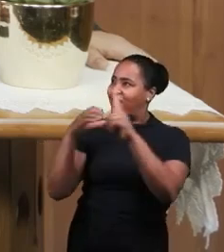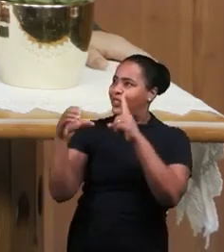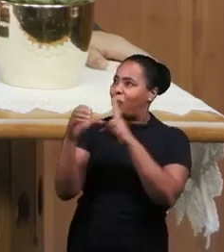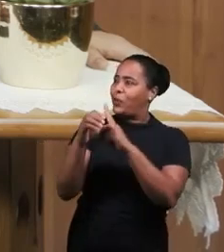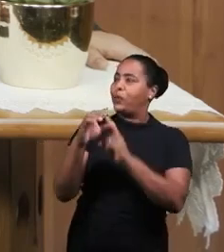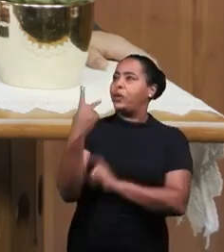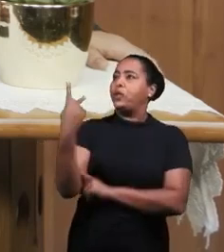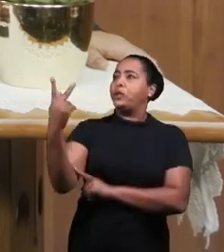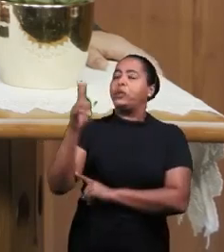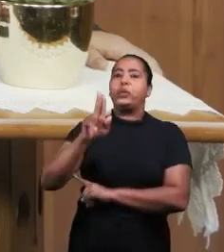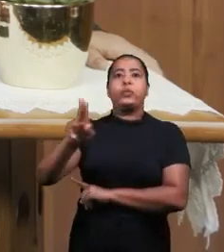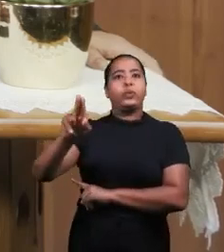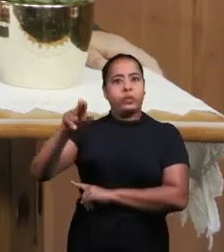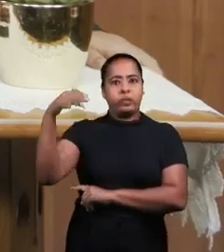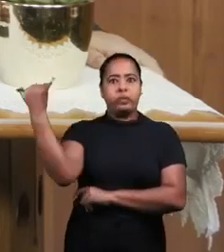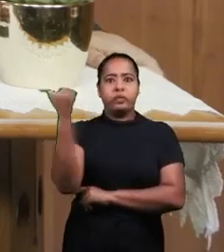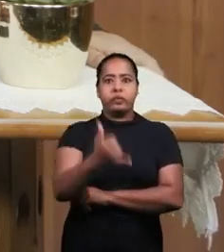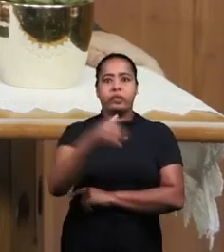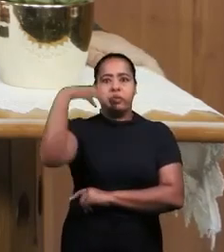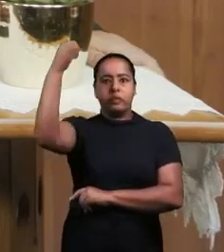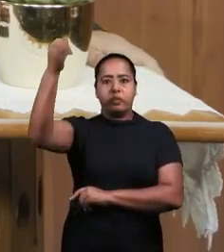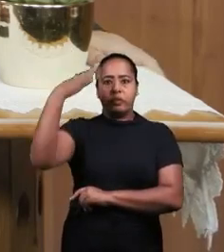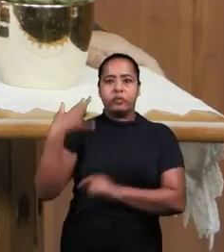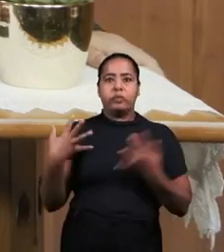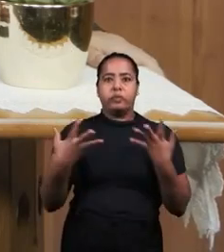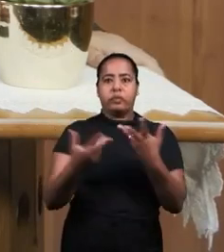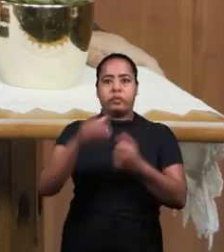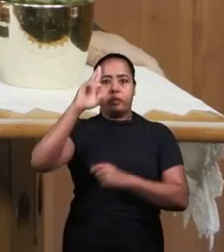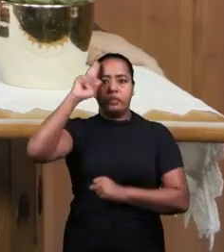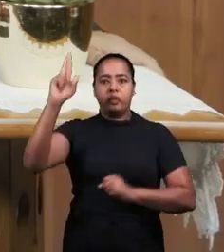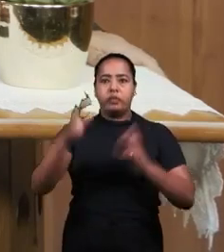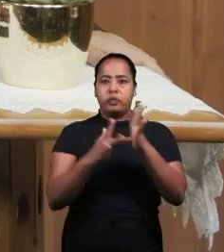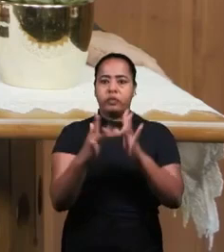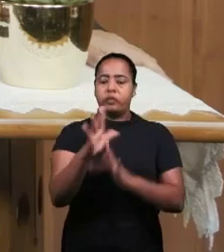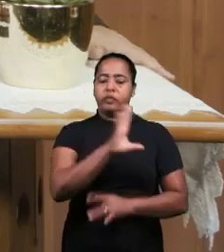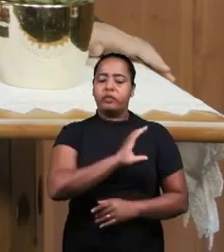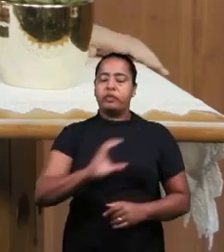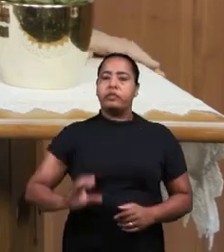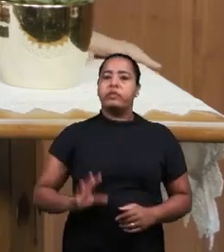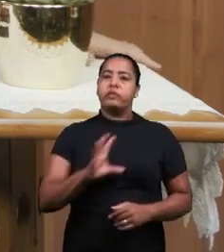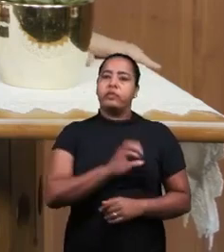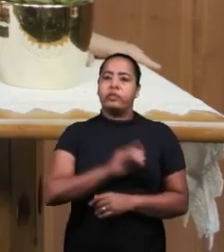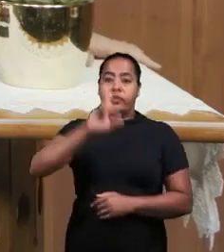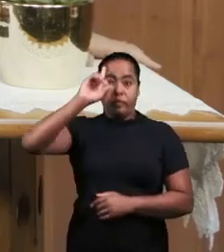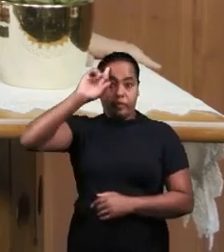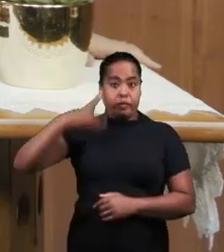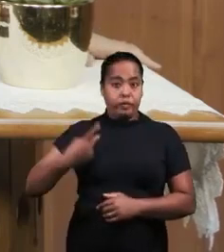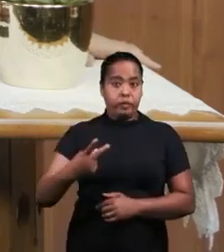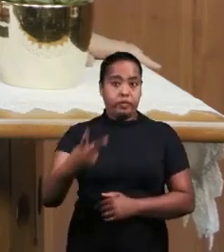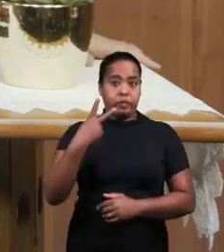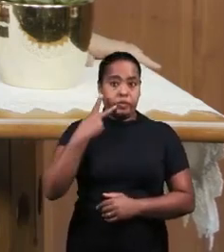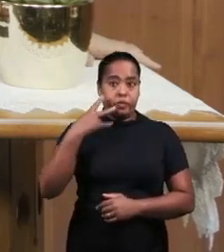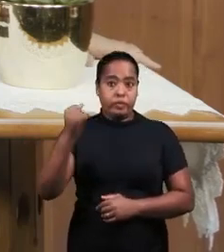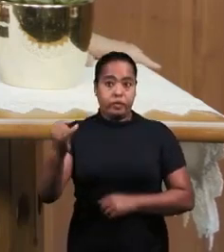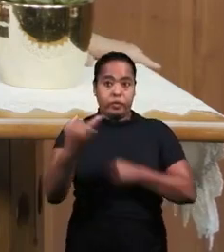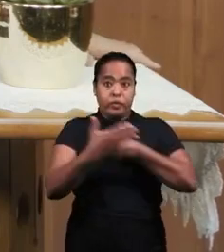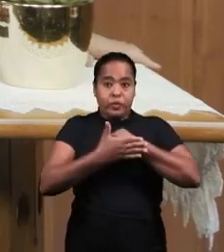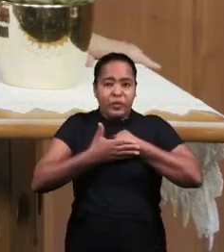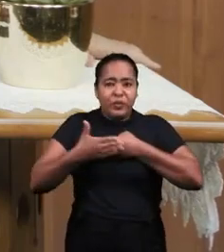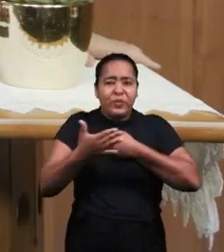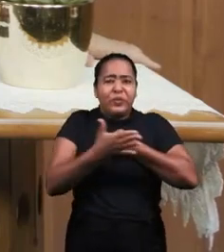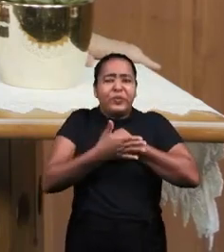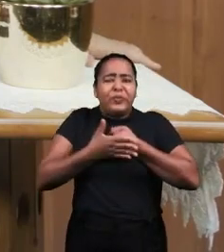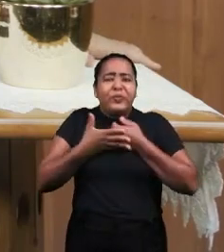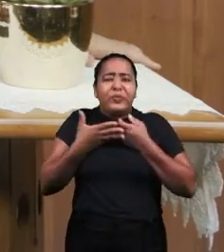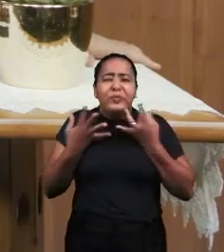altar the service, and in your name we say that the marvelous grace of our Savior and Lord Jesus Christ, love of God our eternal Father, and the sweet